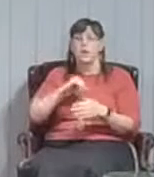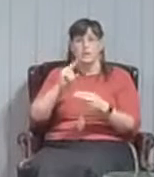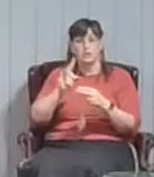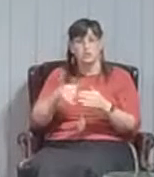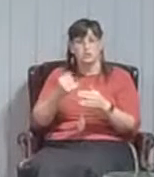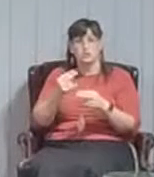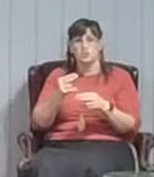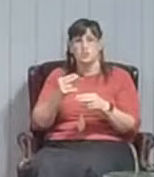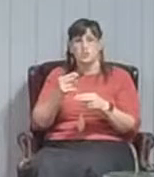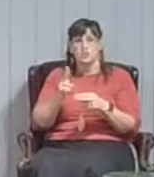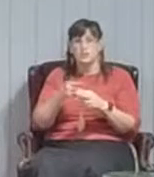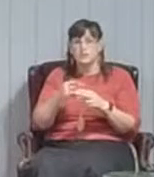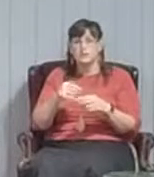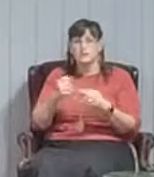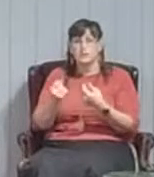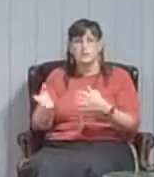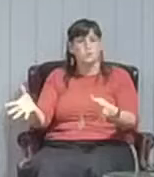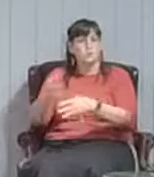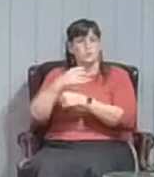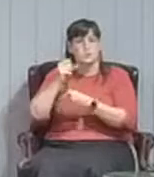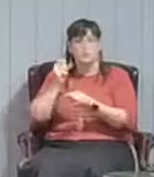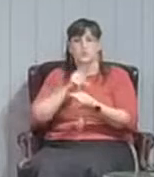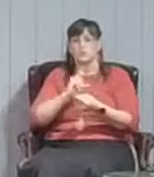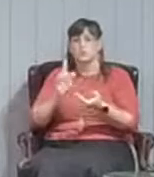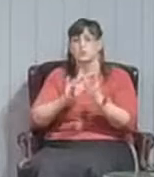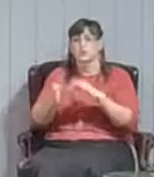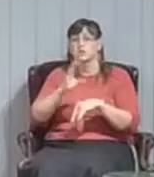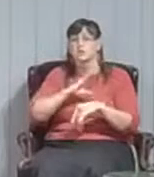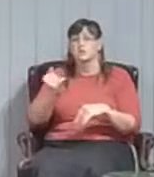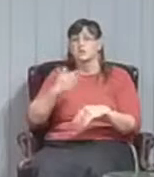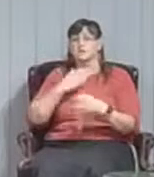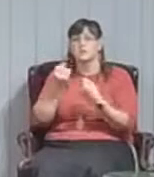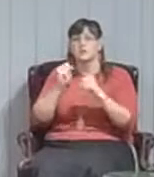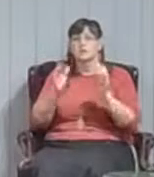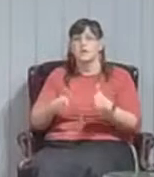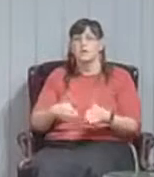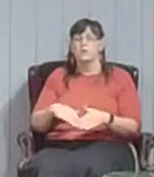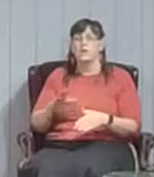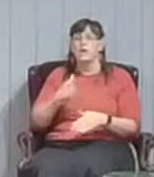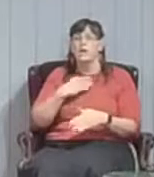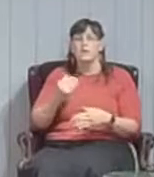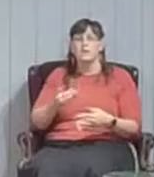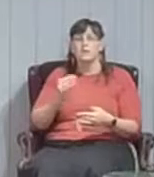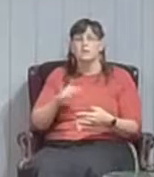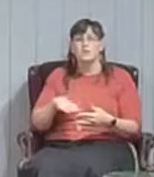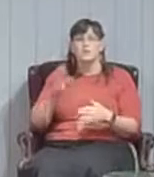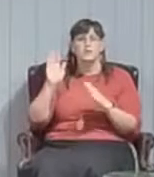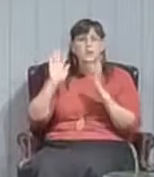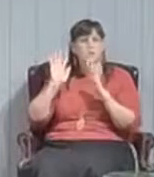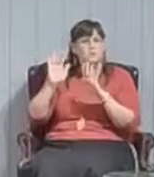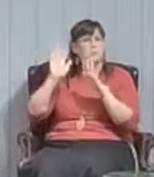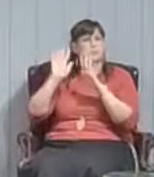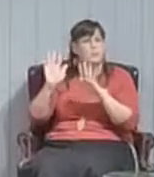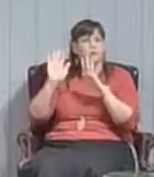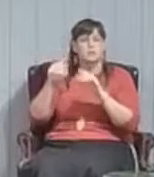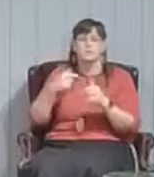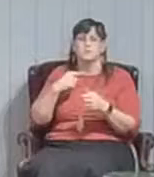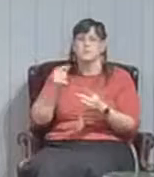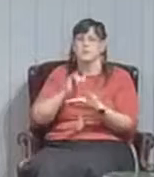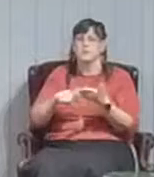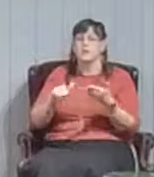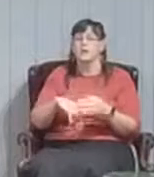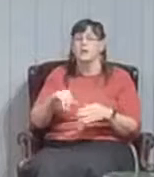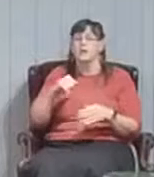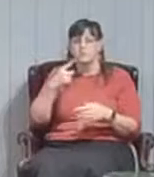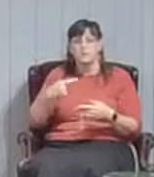recently received the Lord Jesus Christ as my Savior, and they congratulated me on that and said, "Listen, I'll tell you what. We would like